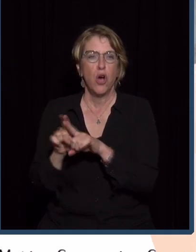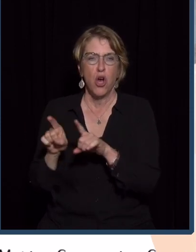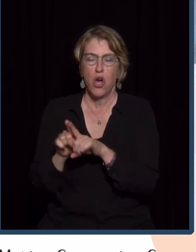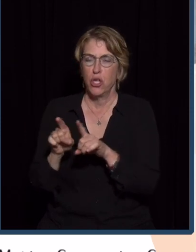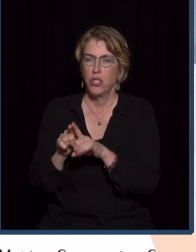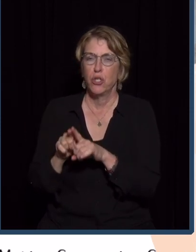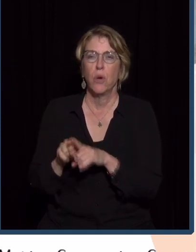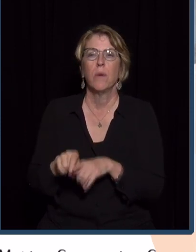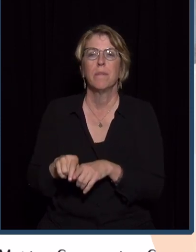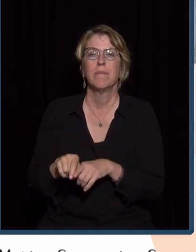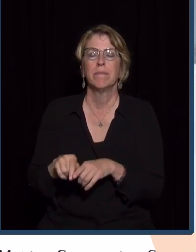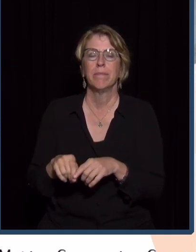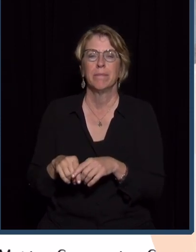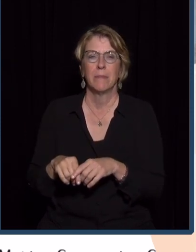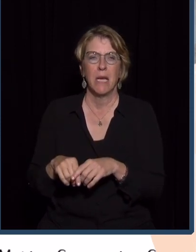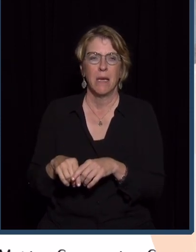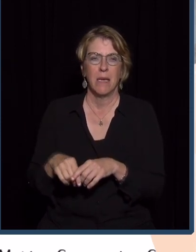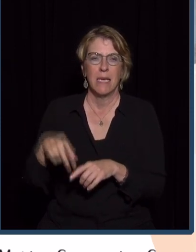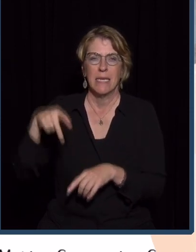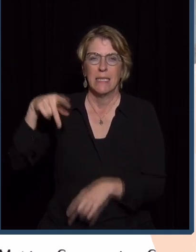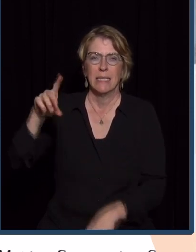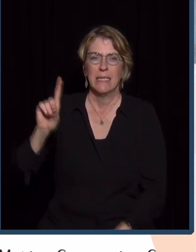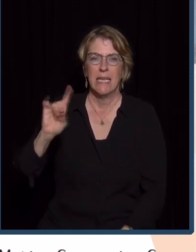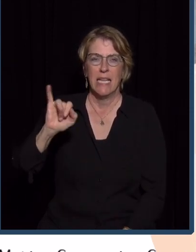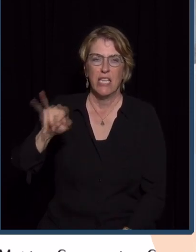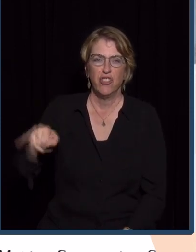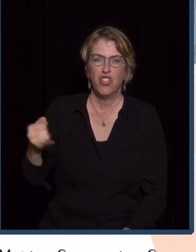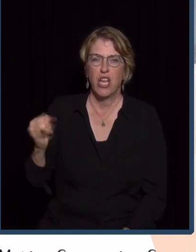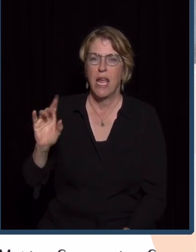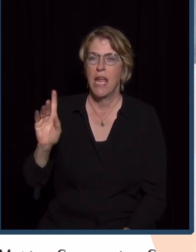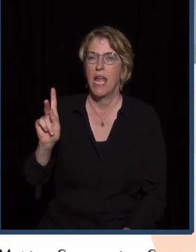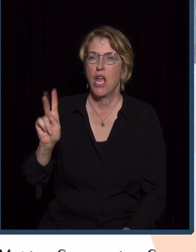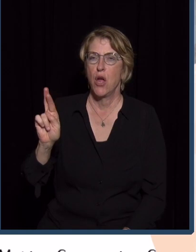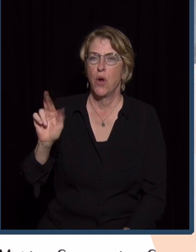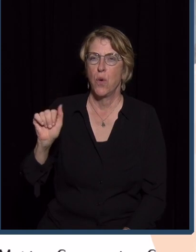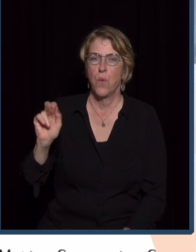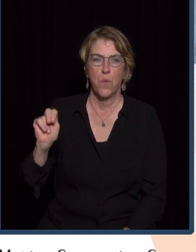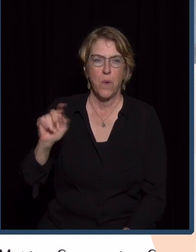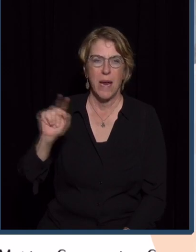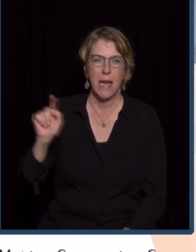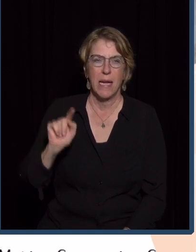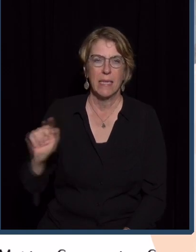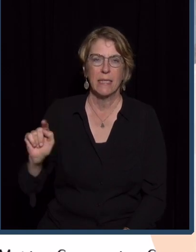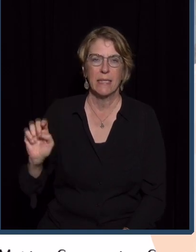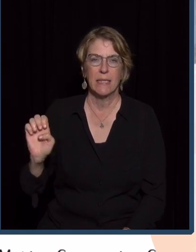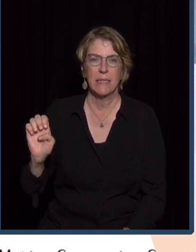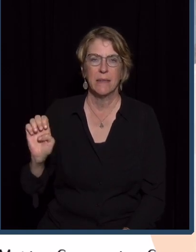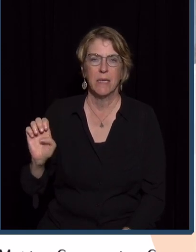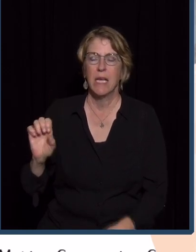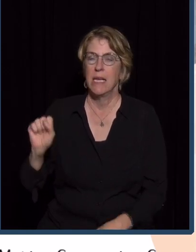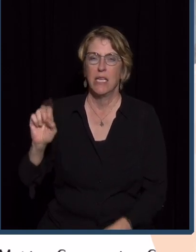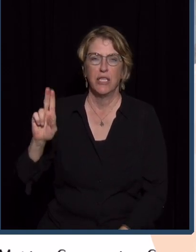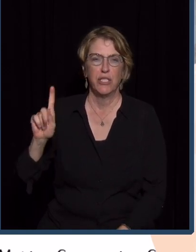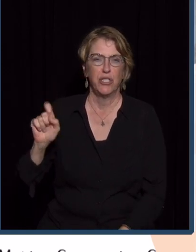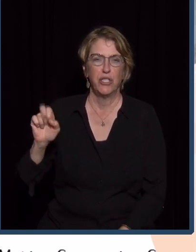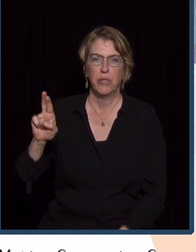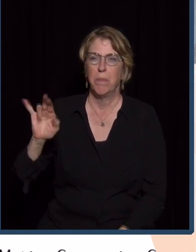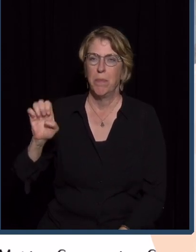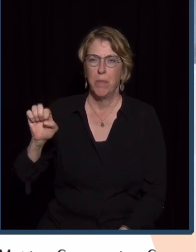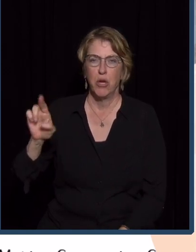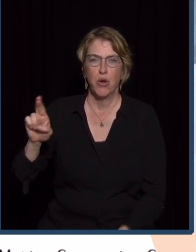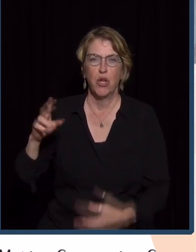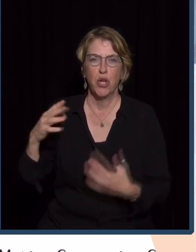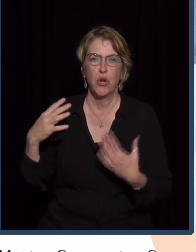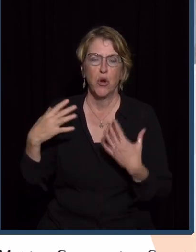platinum sponsors, DJ Kranz Company, Favored Healthcare Staffing, Standard Heating and Air, and Superior Wealth